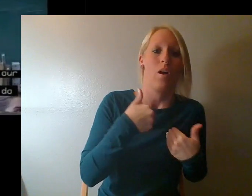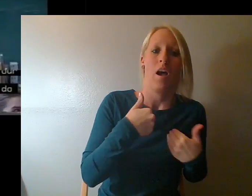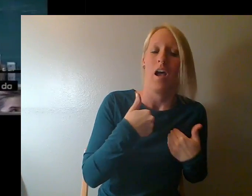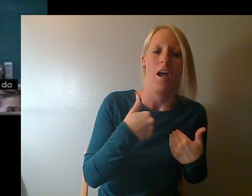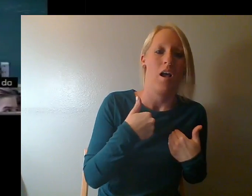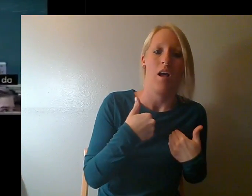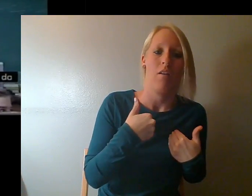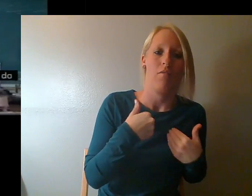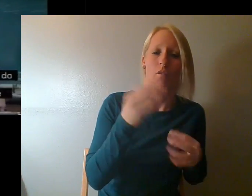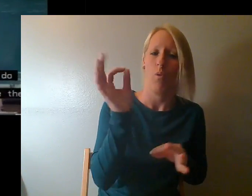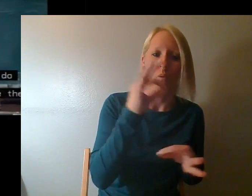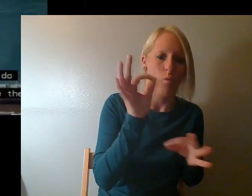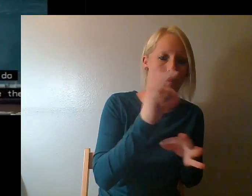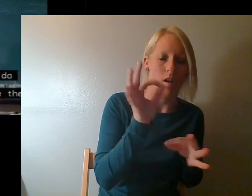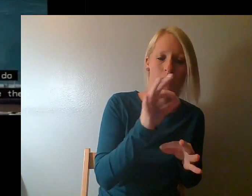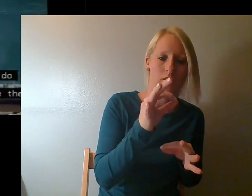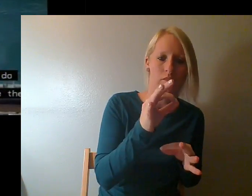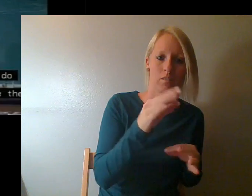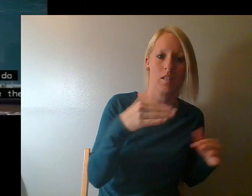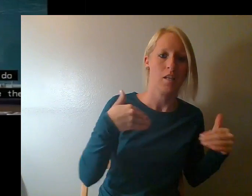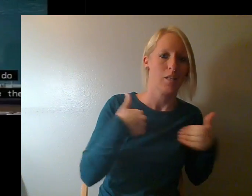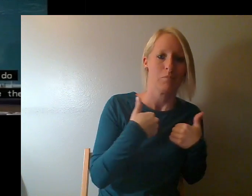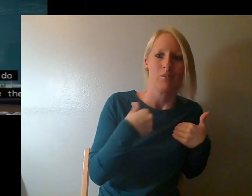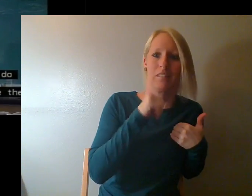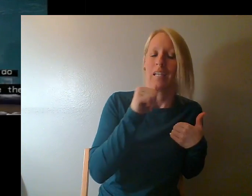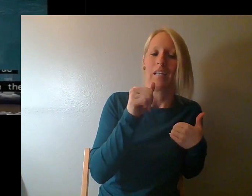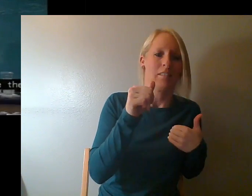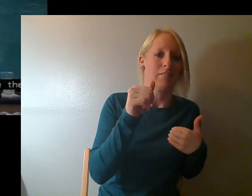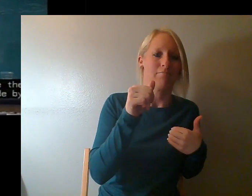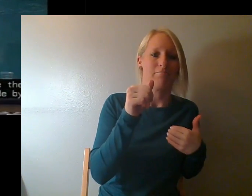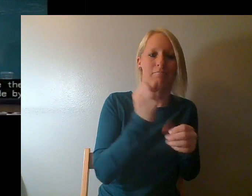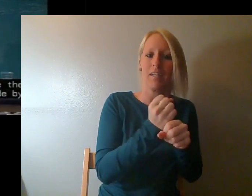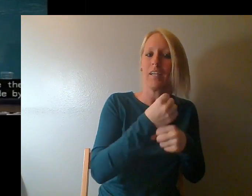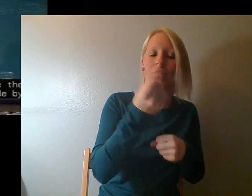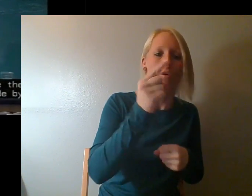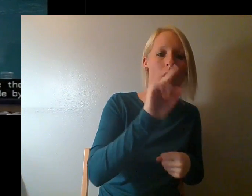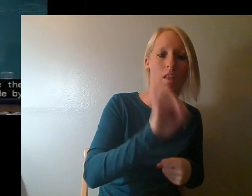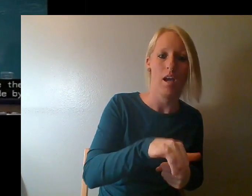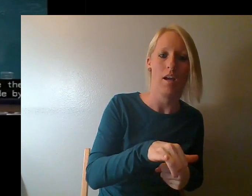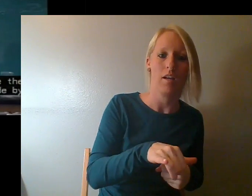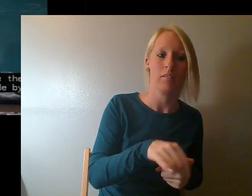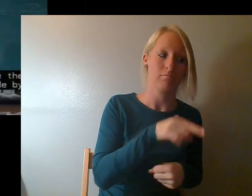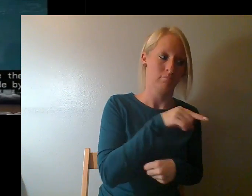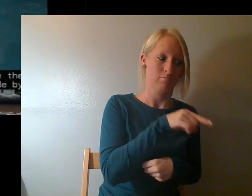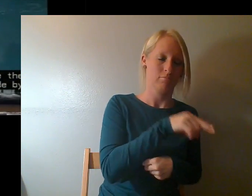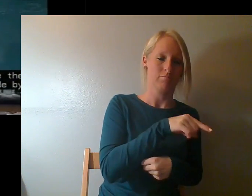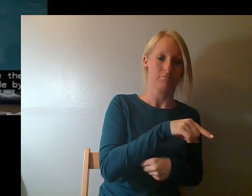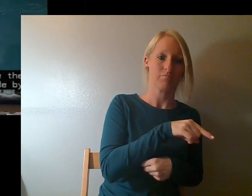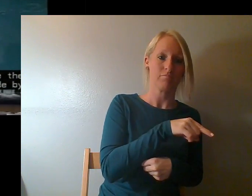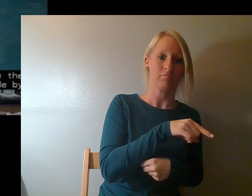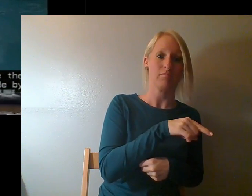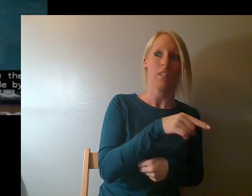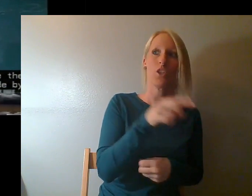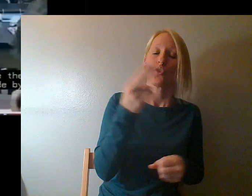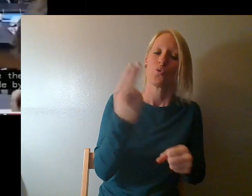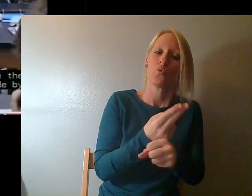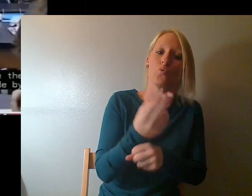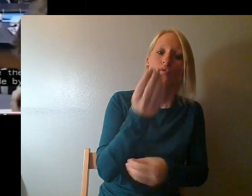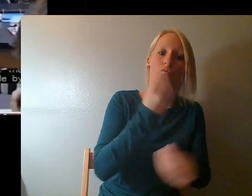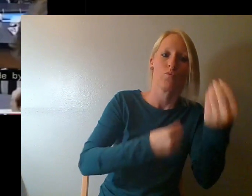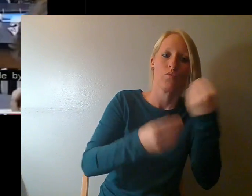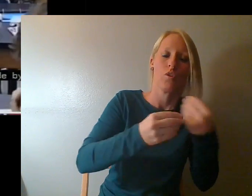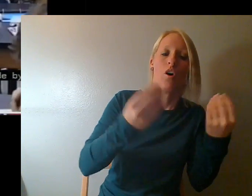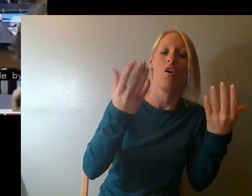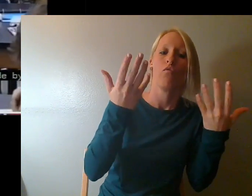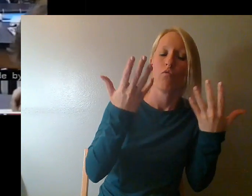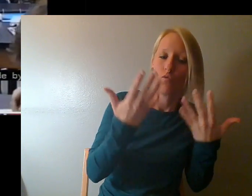to do that. Animals are designed to use the food that's already being made by the plants. Okay, that's what